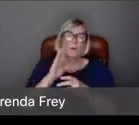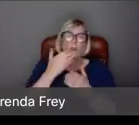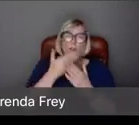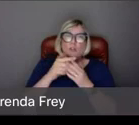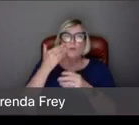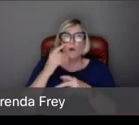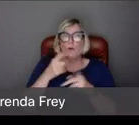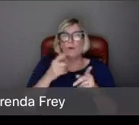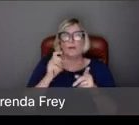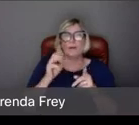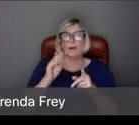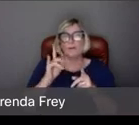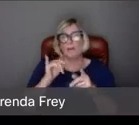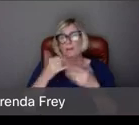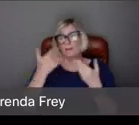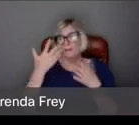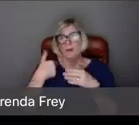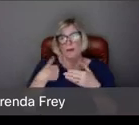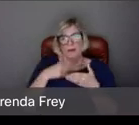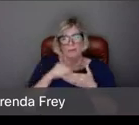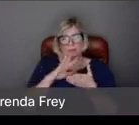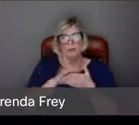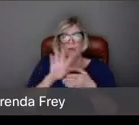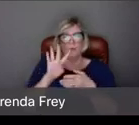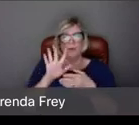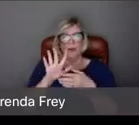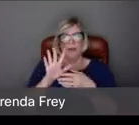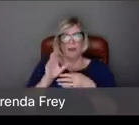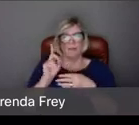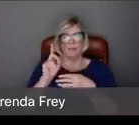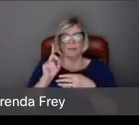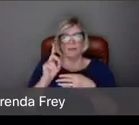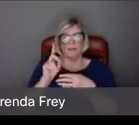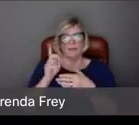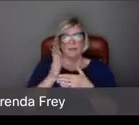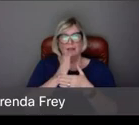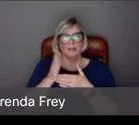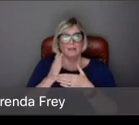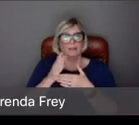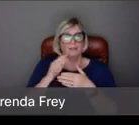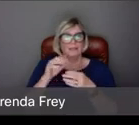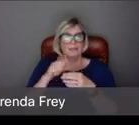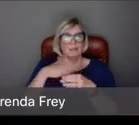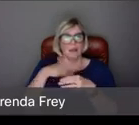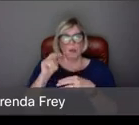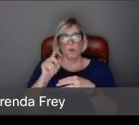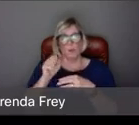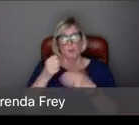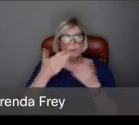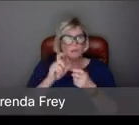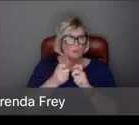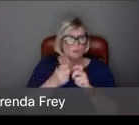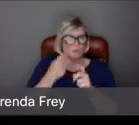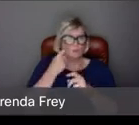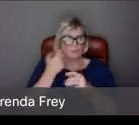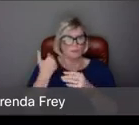honestly don't know. I have 45 in the notes to the presentation. It may have changed recently that I don't know about. So I will